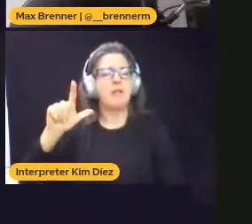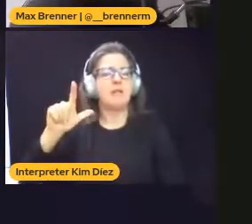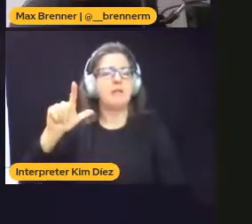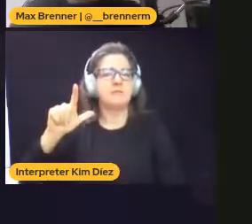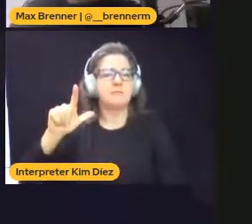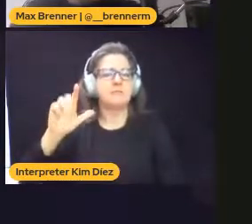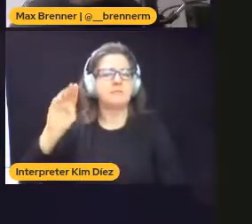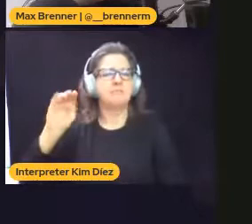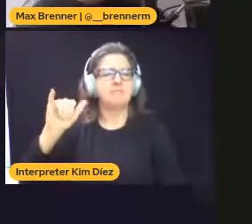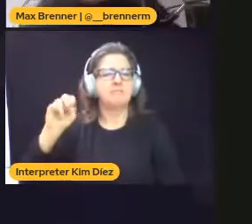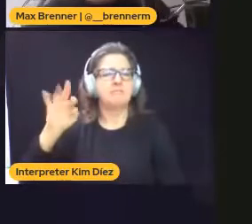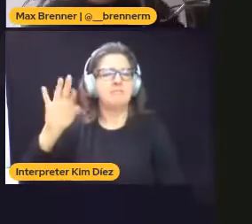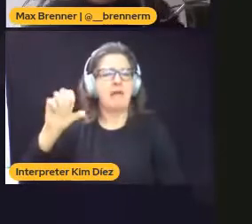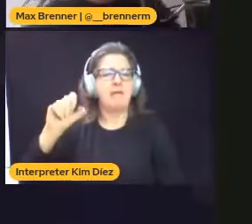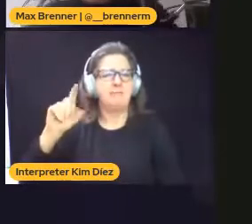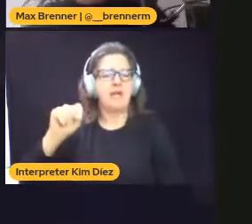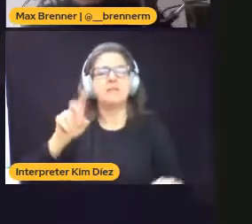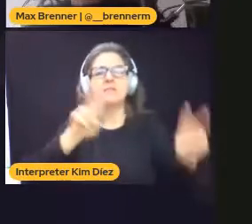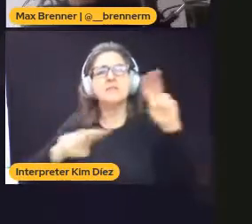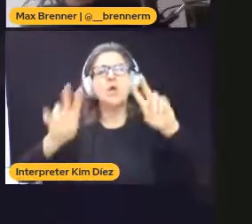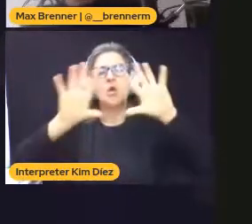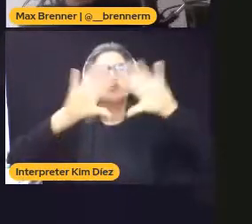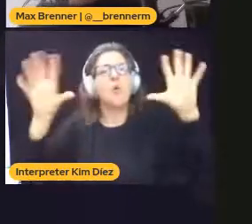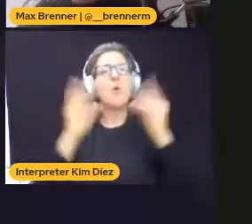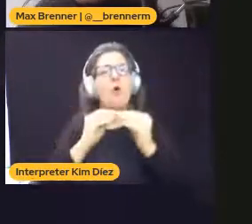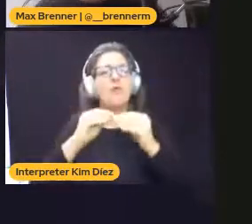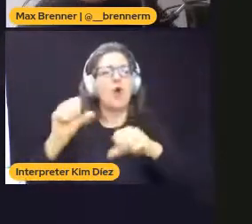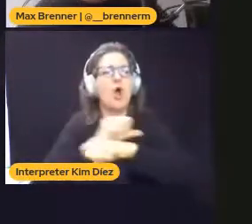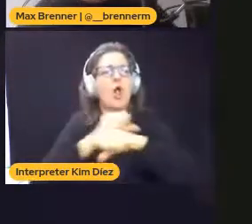the overall workflow.